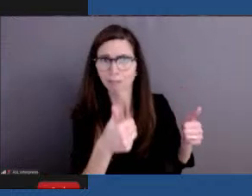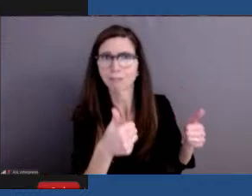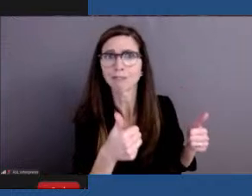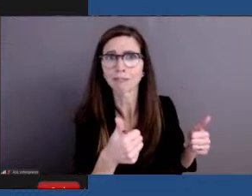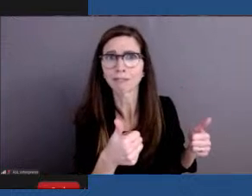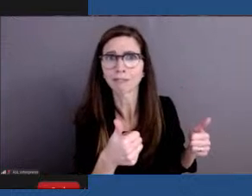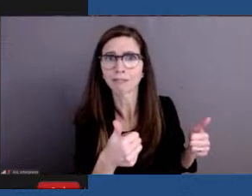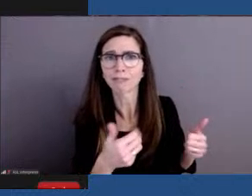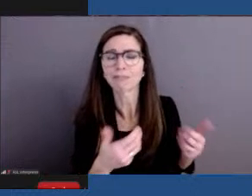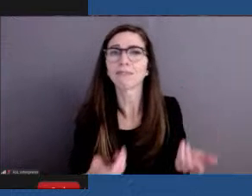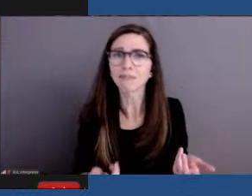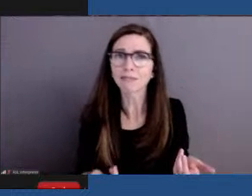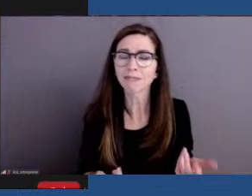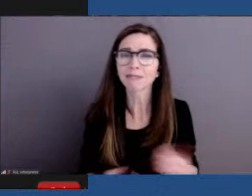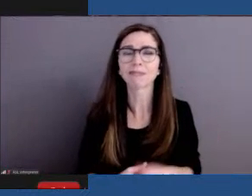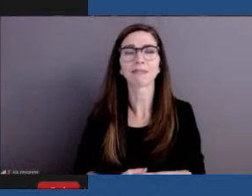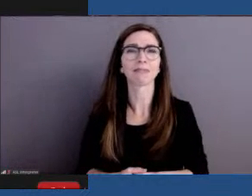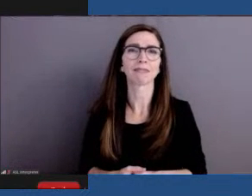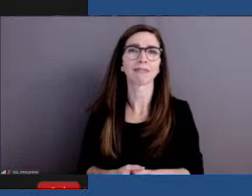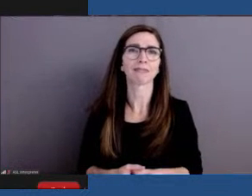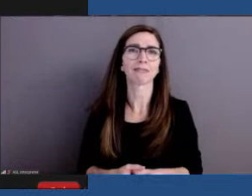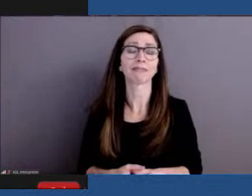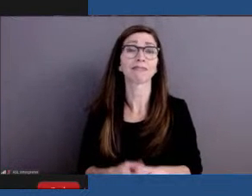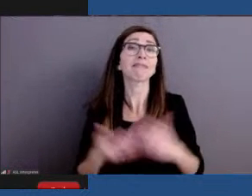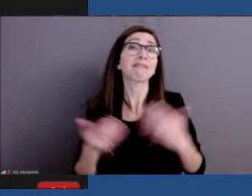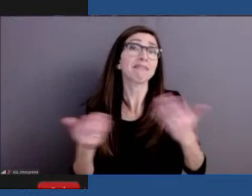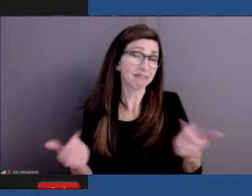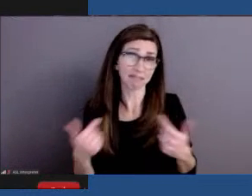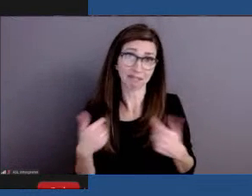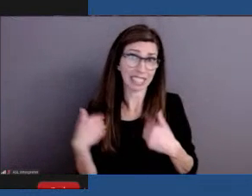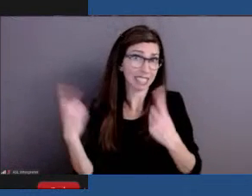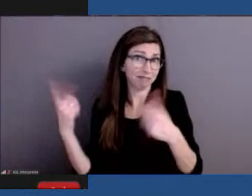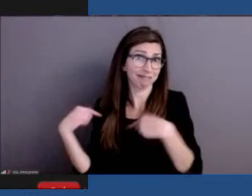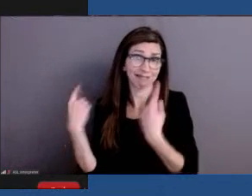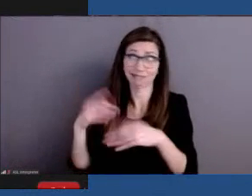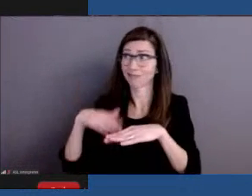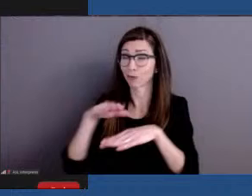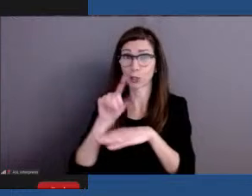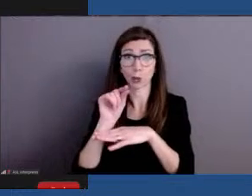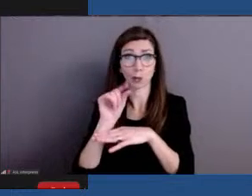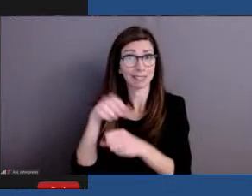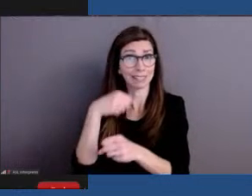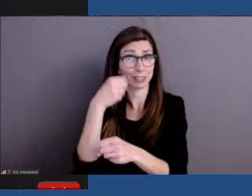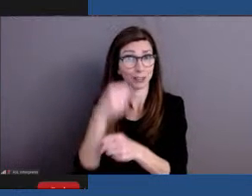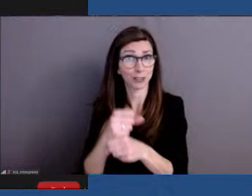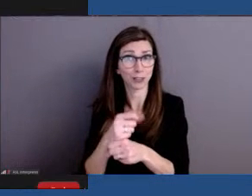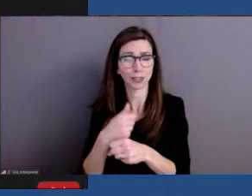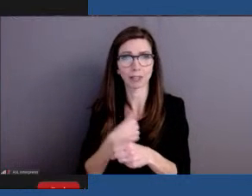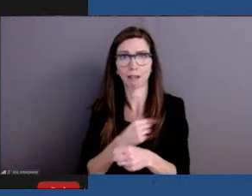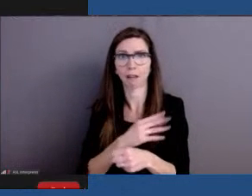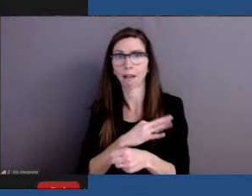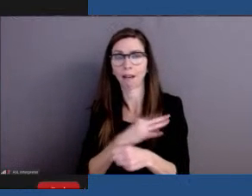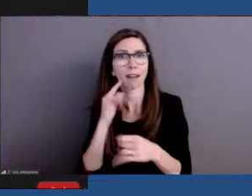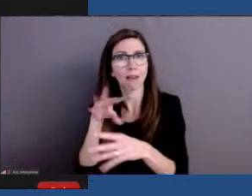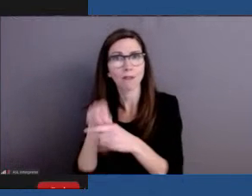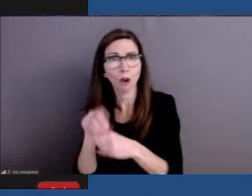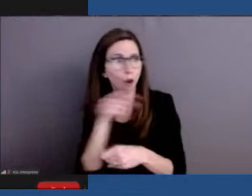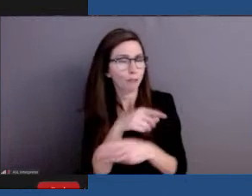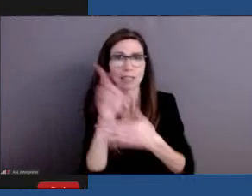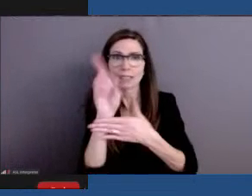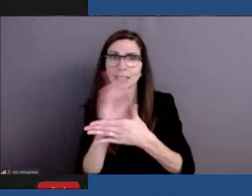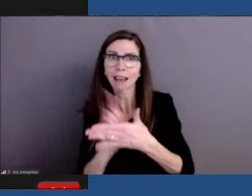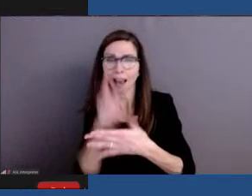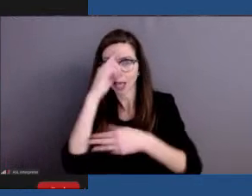so, over my 20 years, I've been able to be part of this evolution and how we not